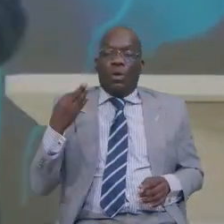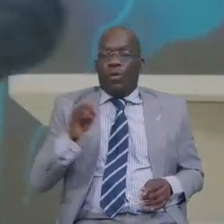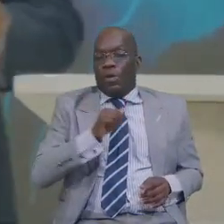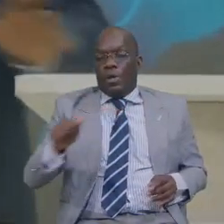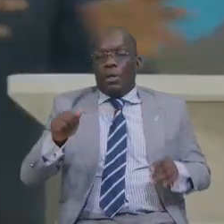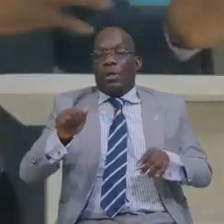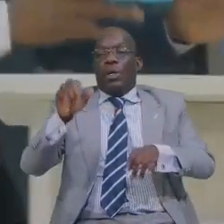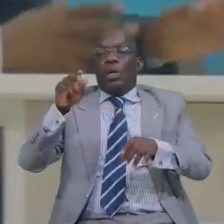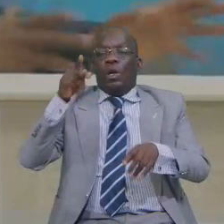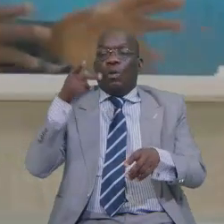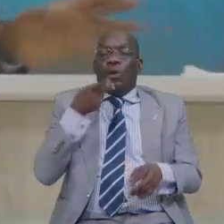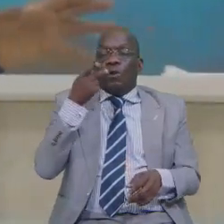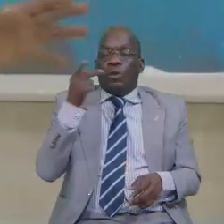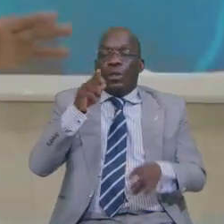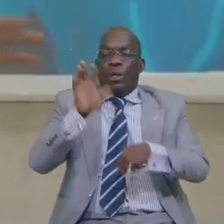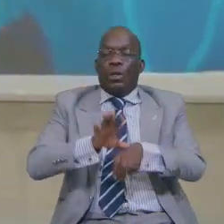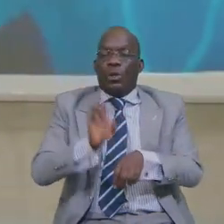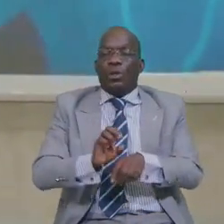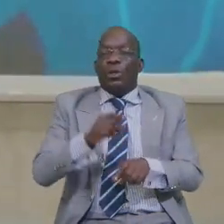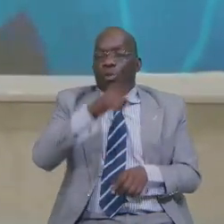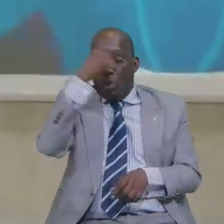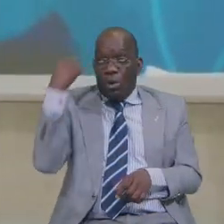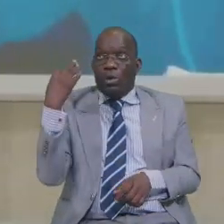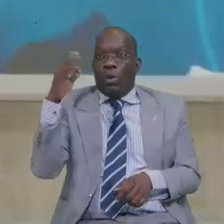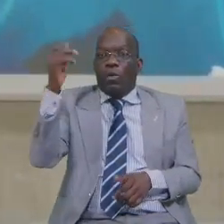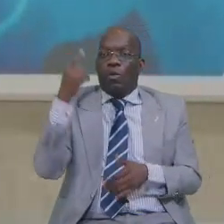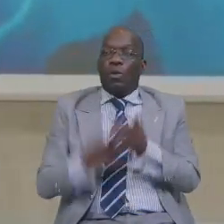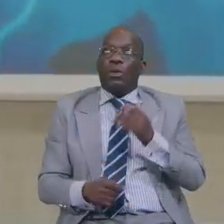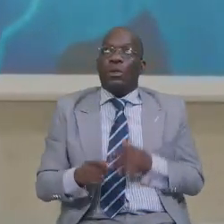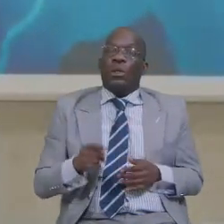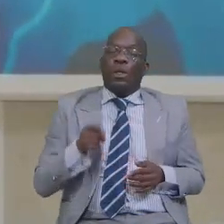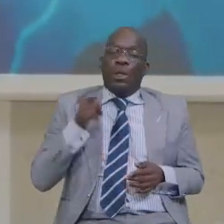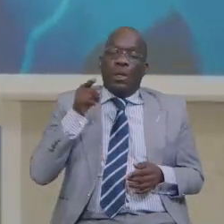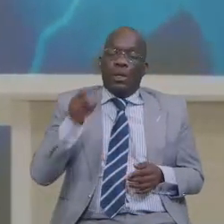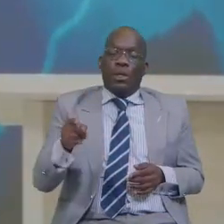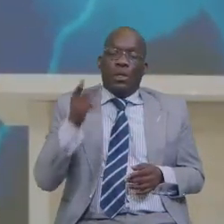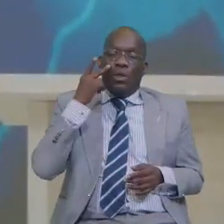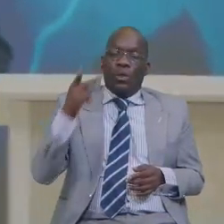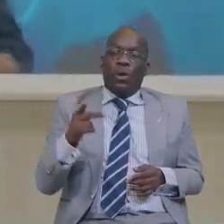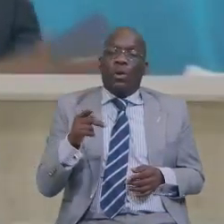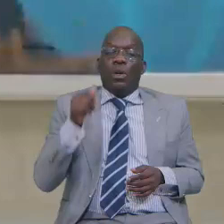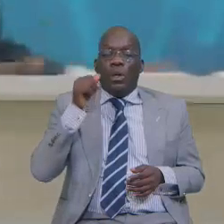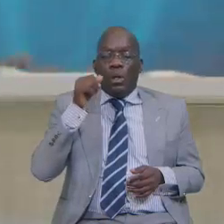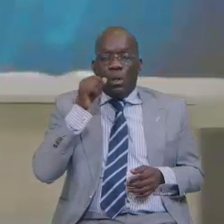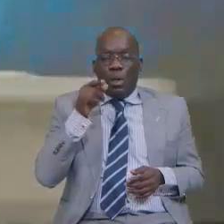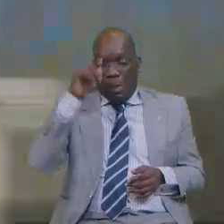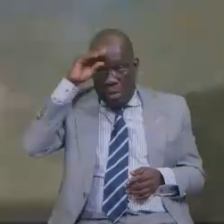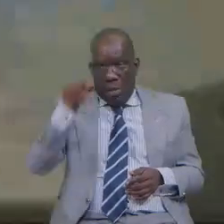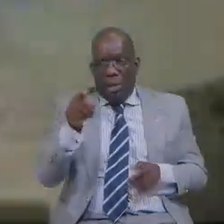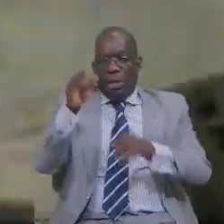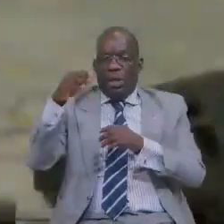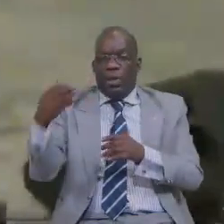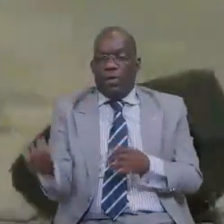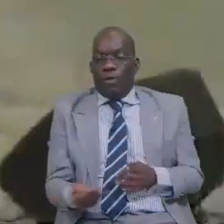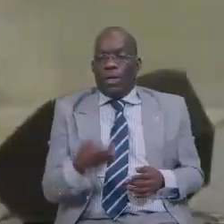And because of what he saw here, he invited me to their convention.